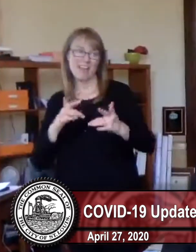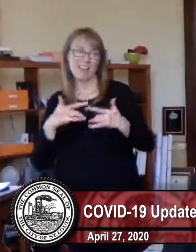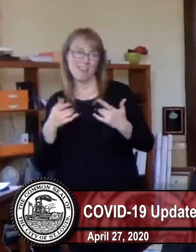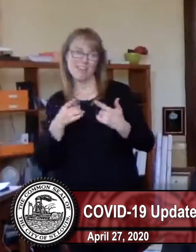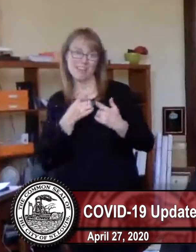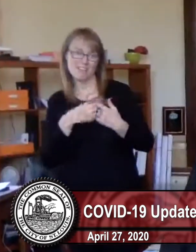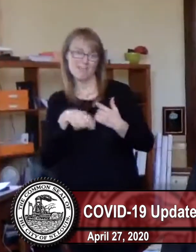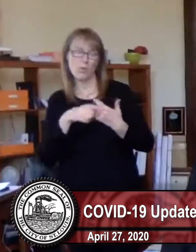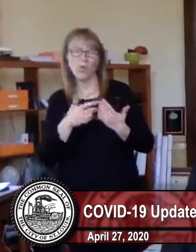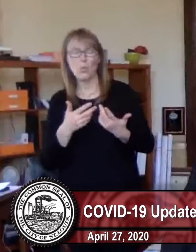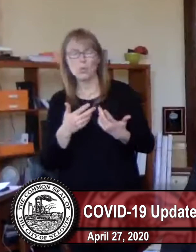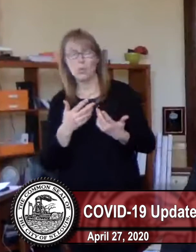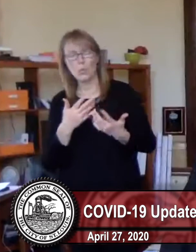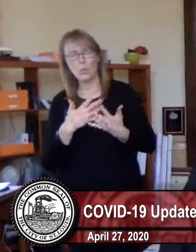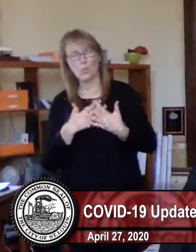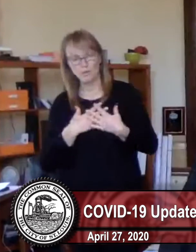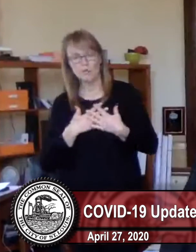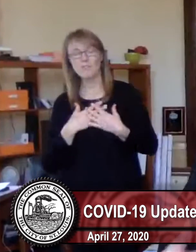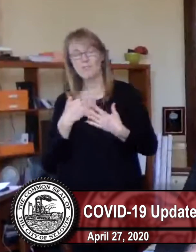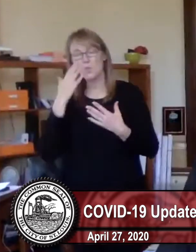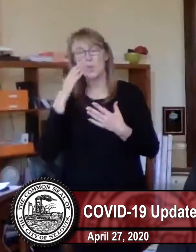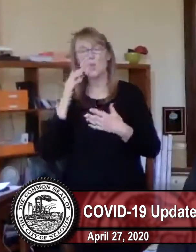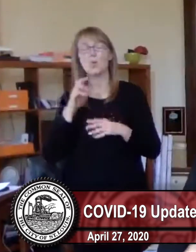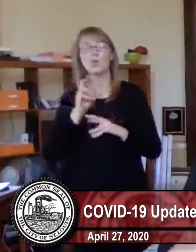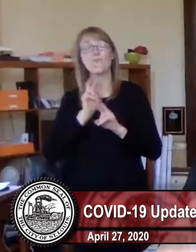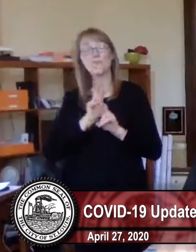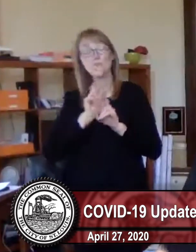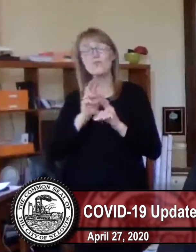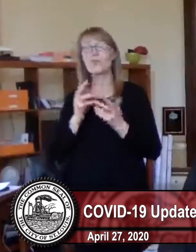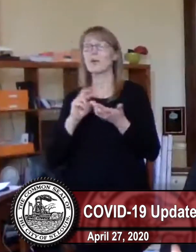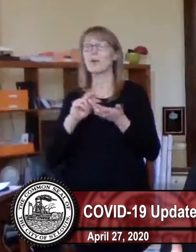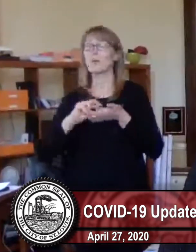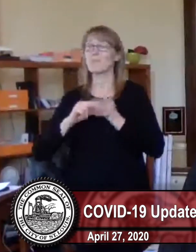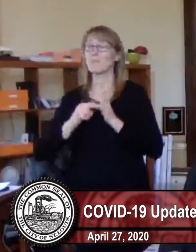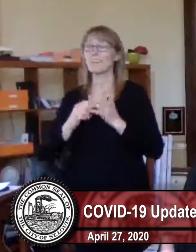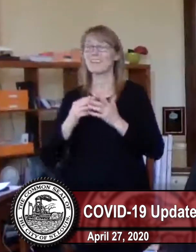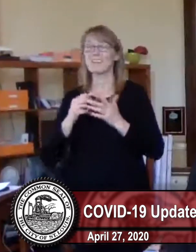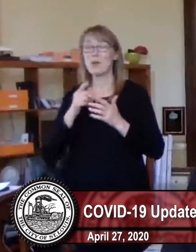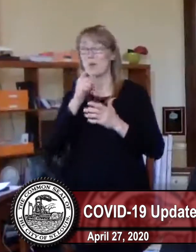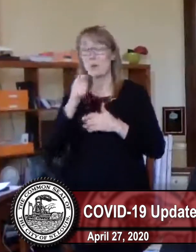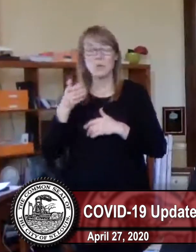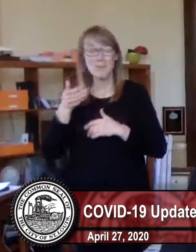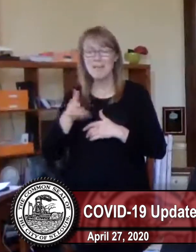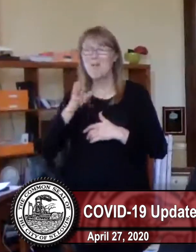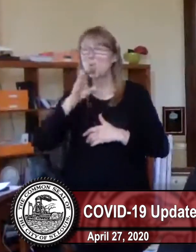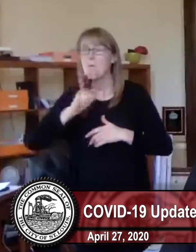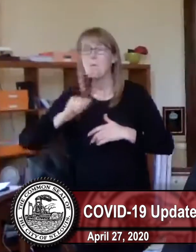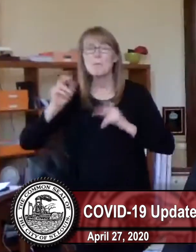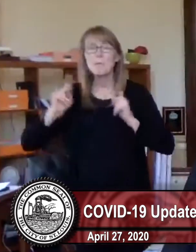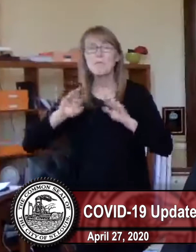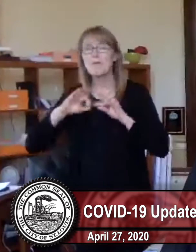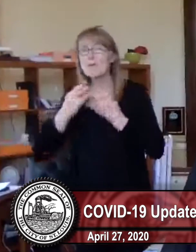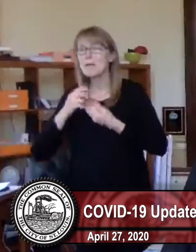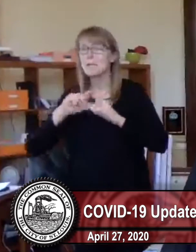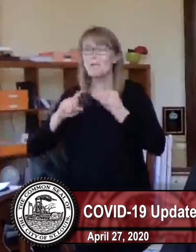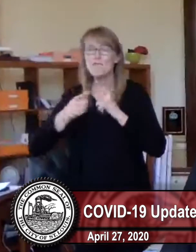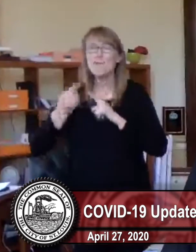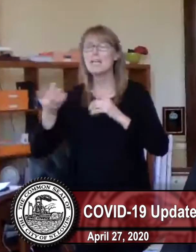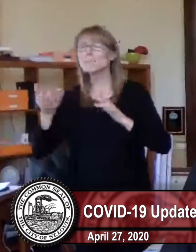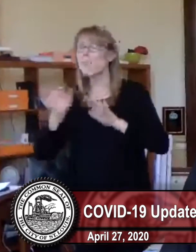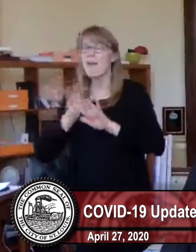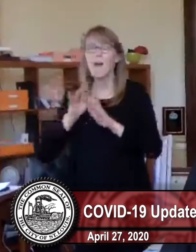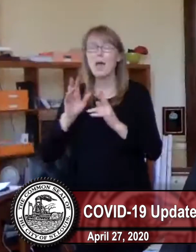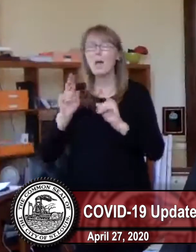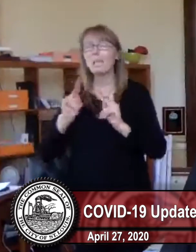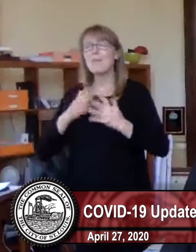very highly susceptible group, and people are hugging and expressing their sympathy. That's a